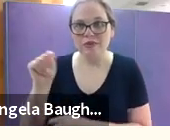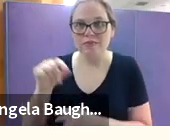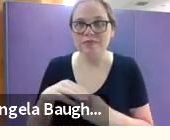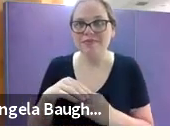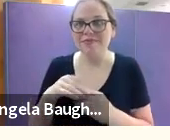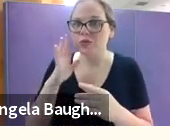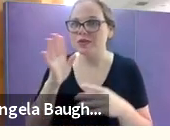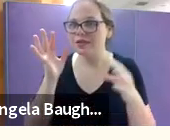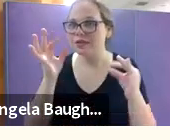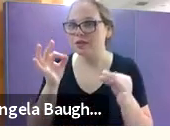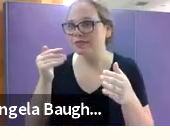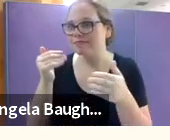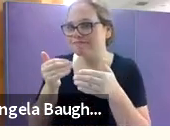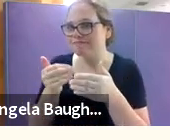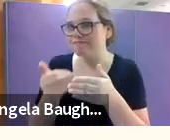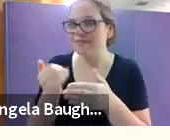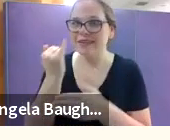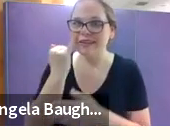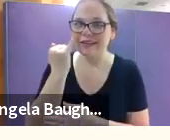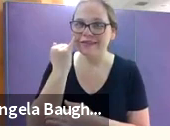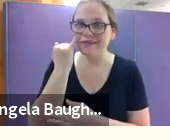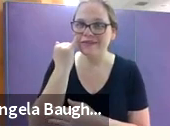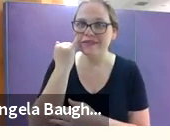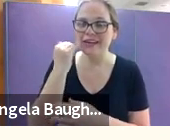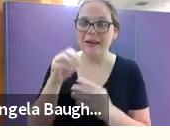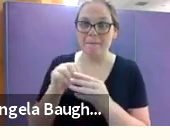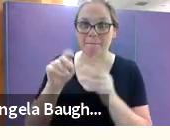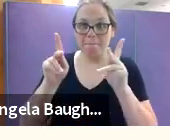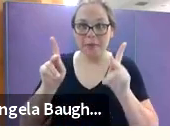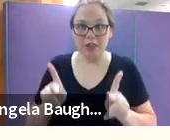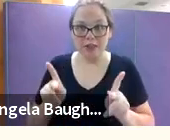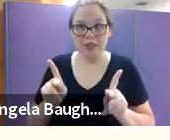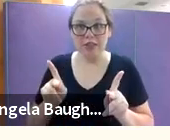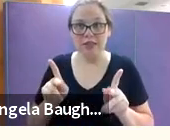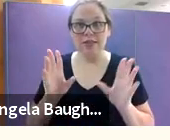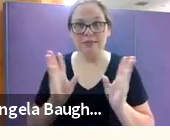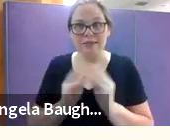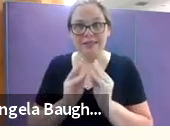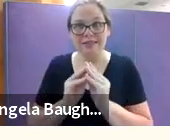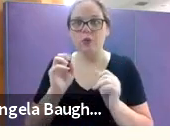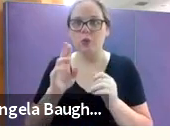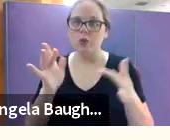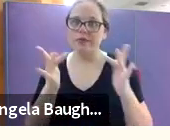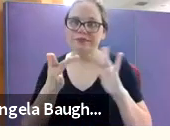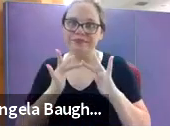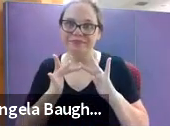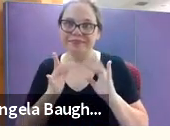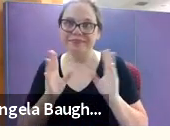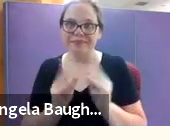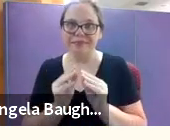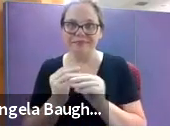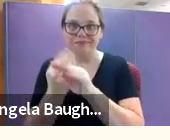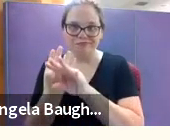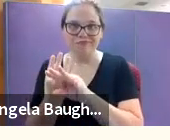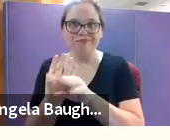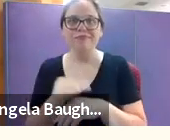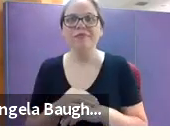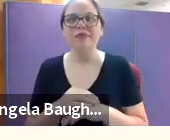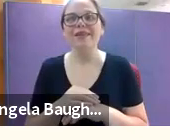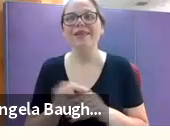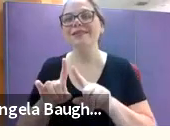determined closer to the date whether that will be an in-person meeting or a electronic meeting, depending upon the state of